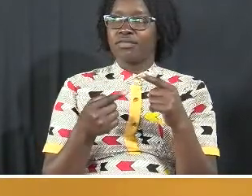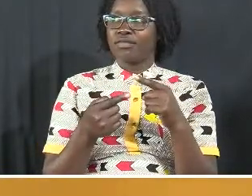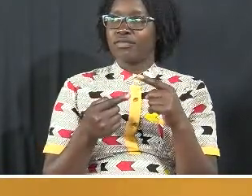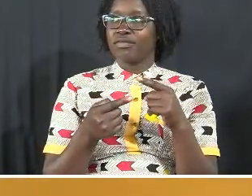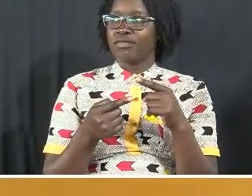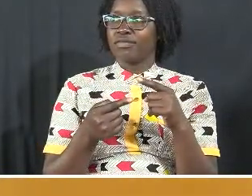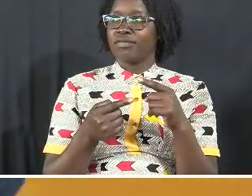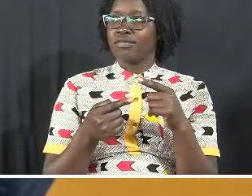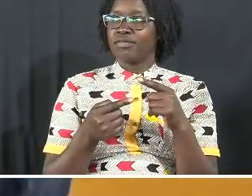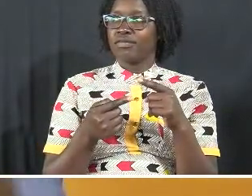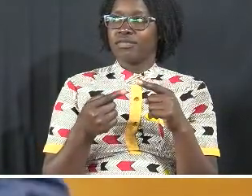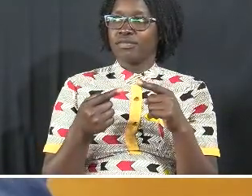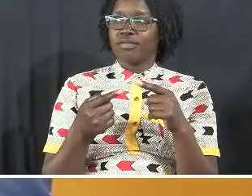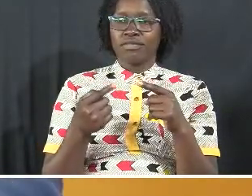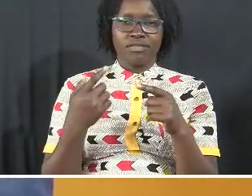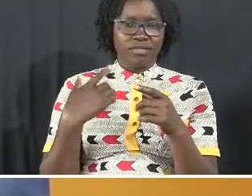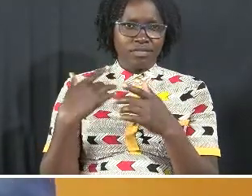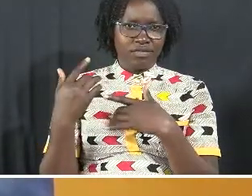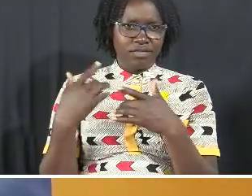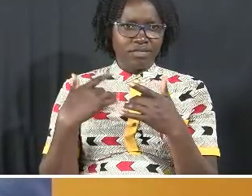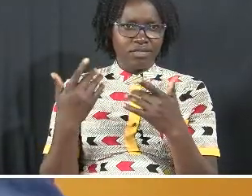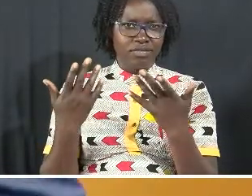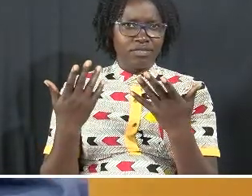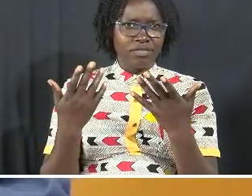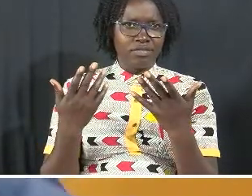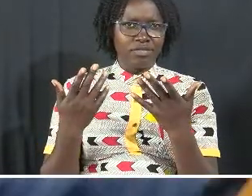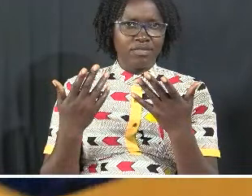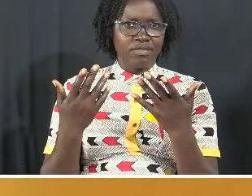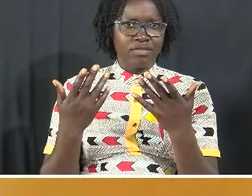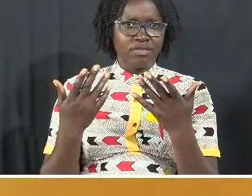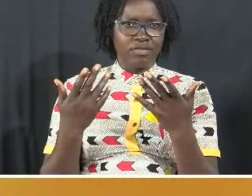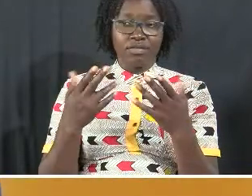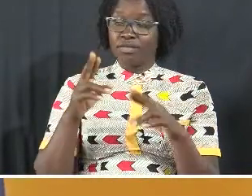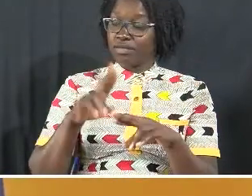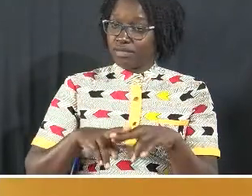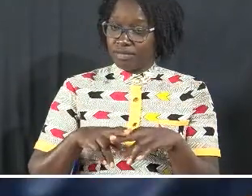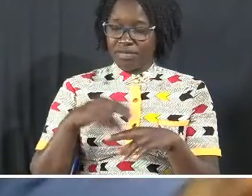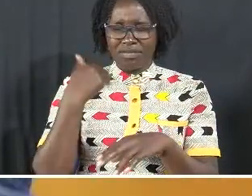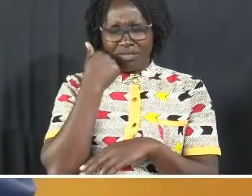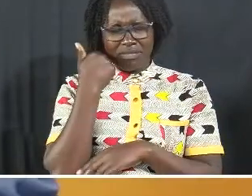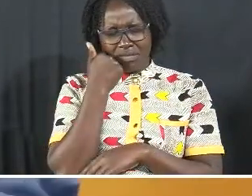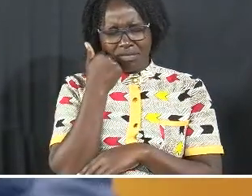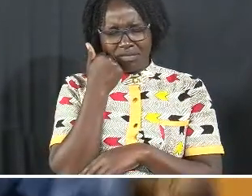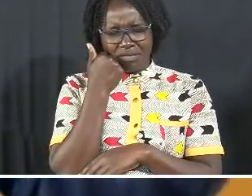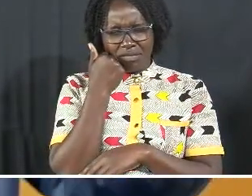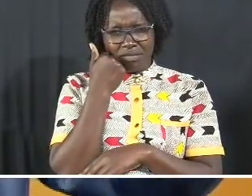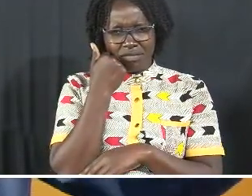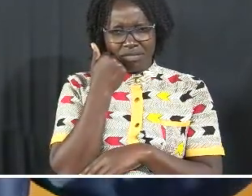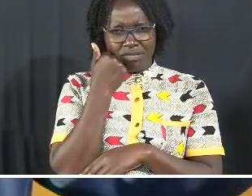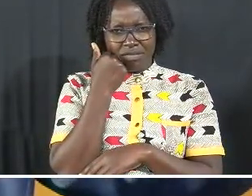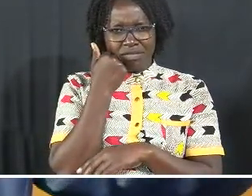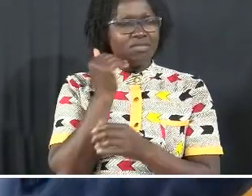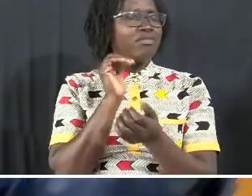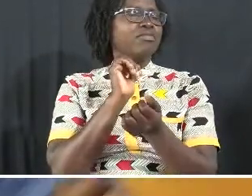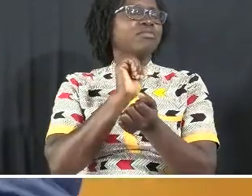you will be concerned if you don't care about people. Because he says, I was sick. I was in